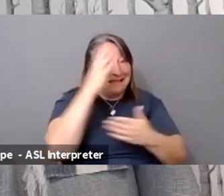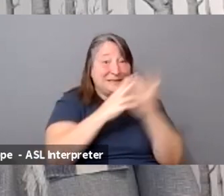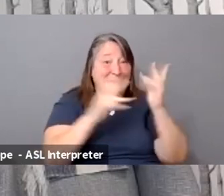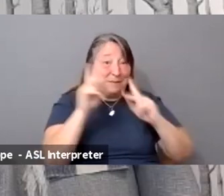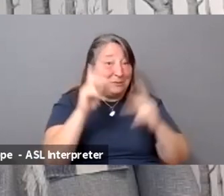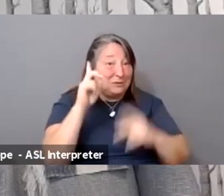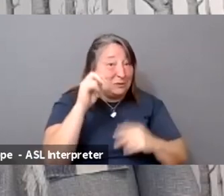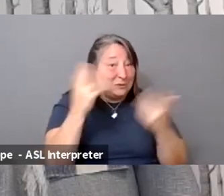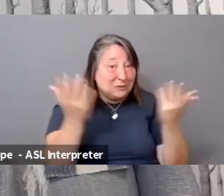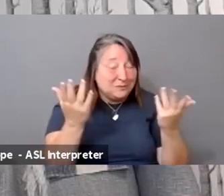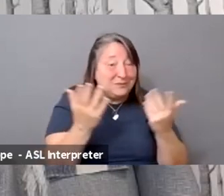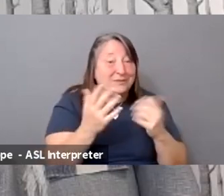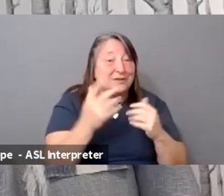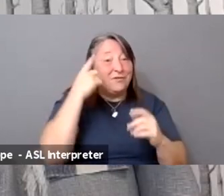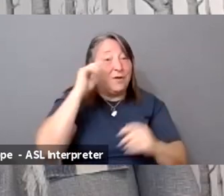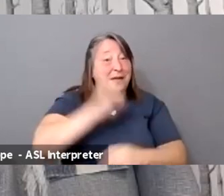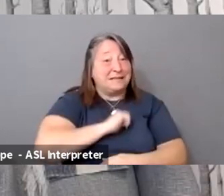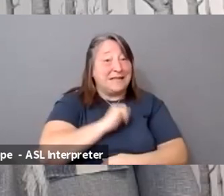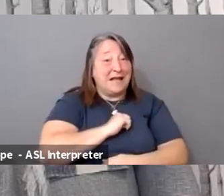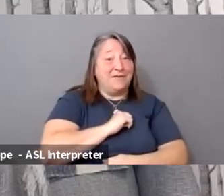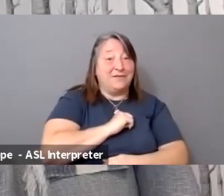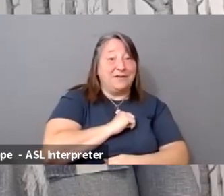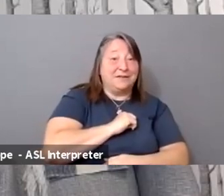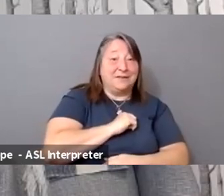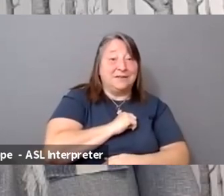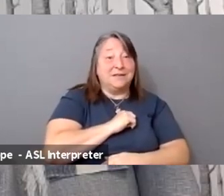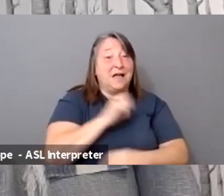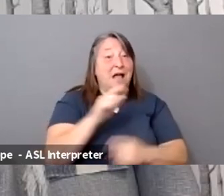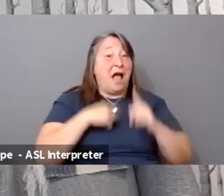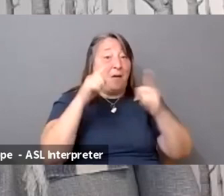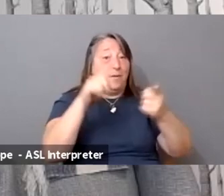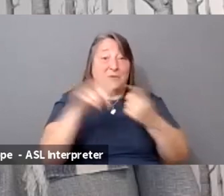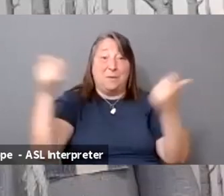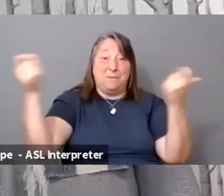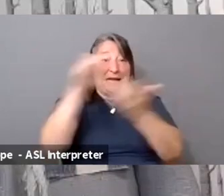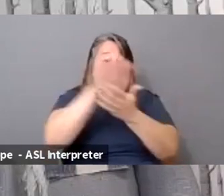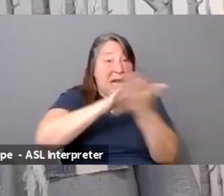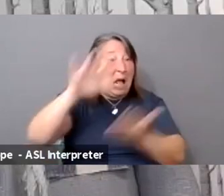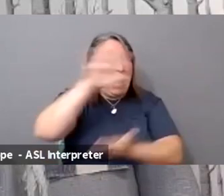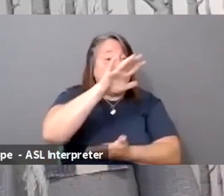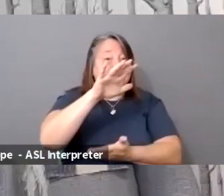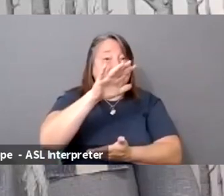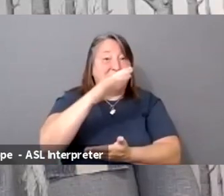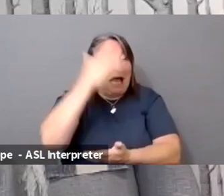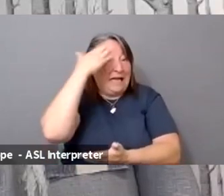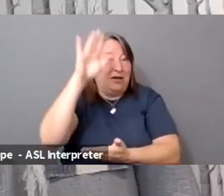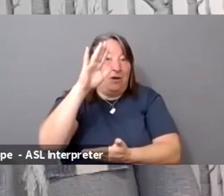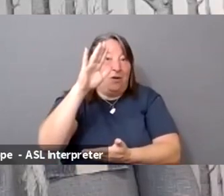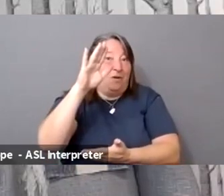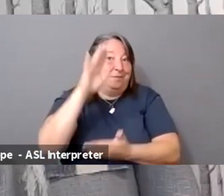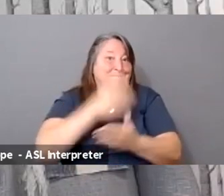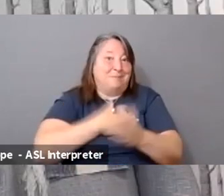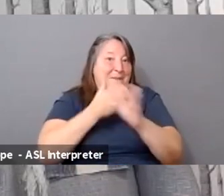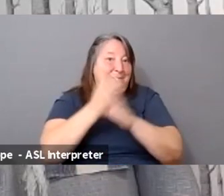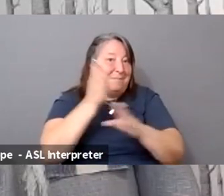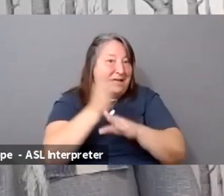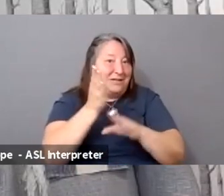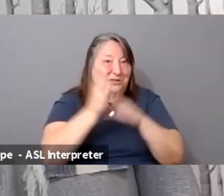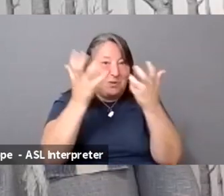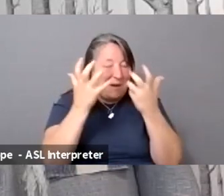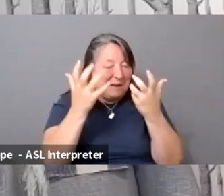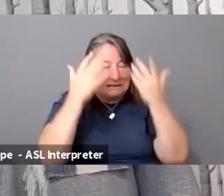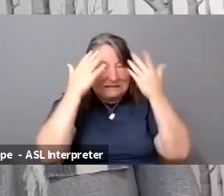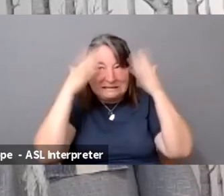but specifically for myself, it was, I went to a good college. I didn't really know what I wanted to do with myself in terms of my